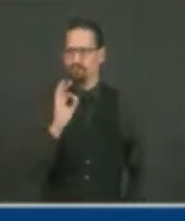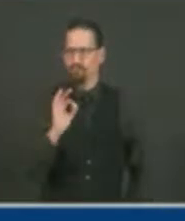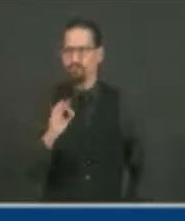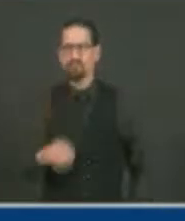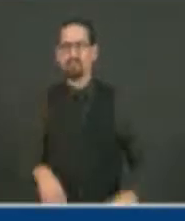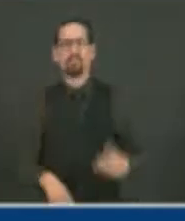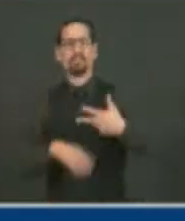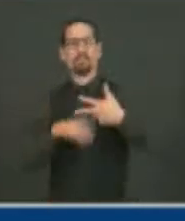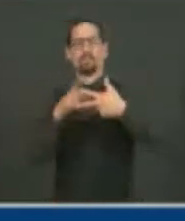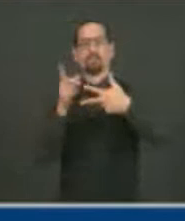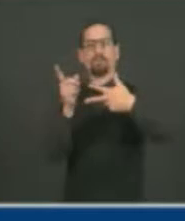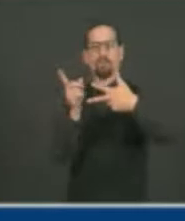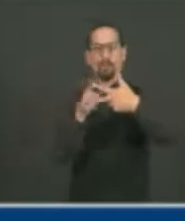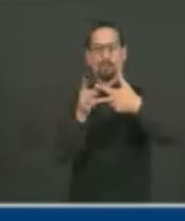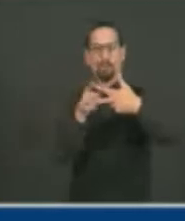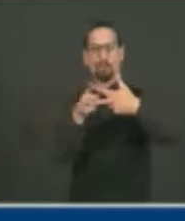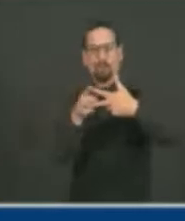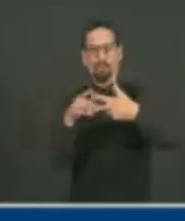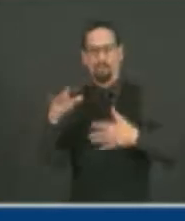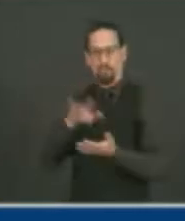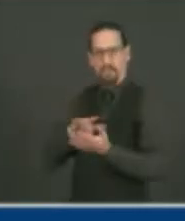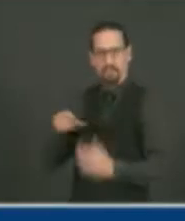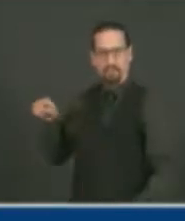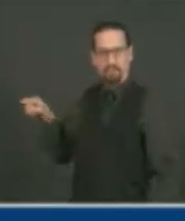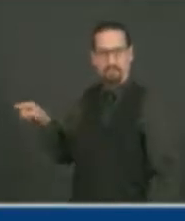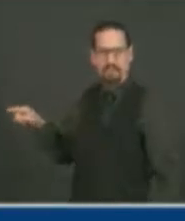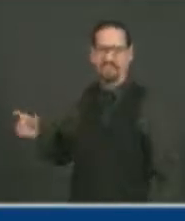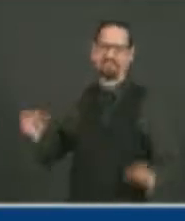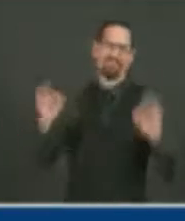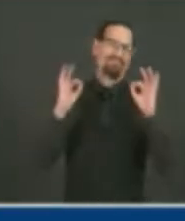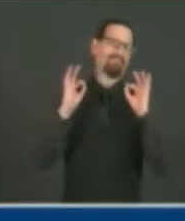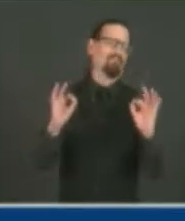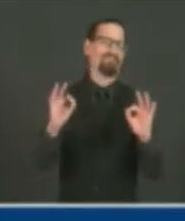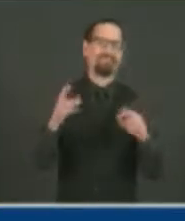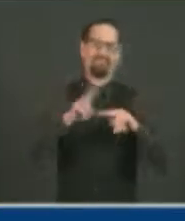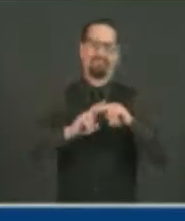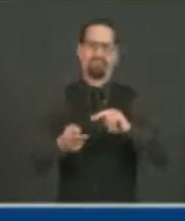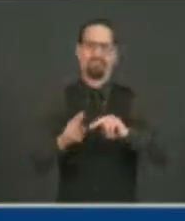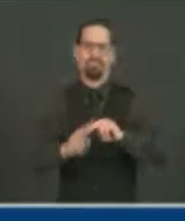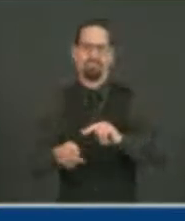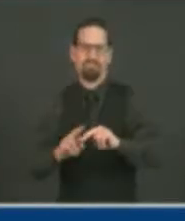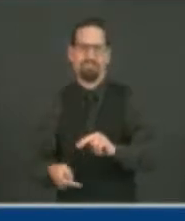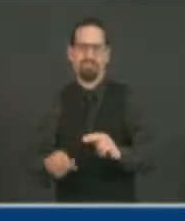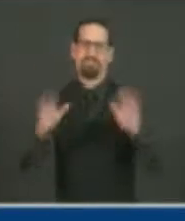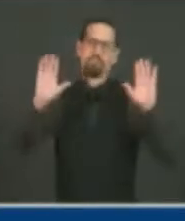this helps you. It is updated every Tuesday,